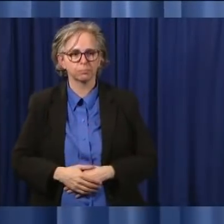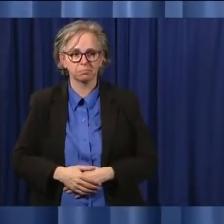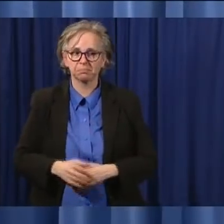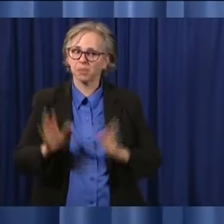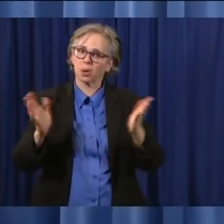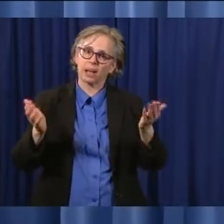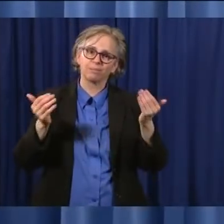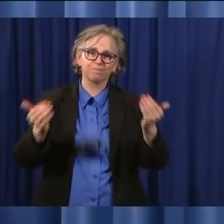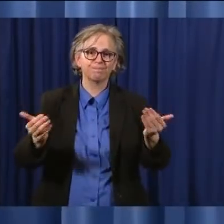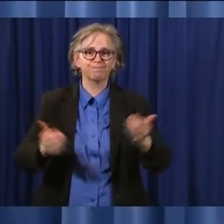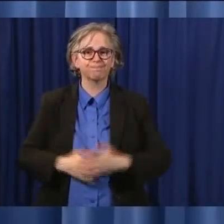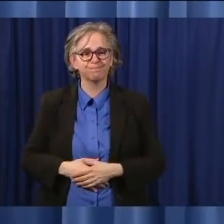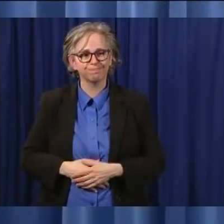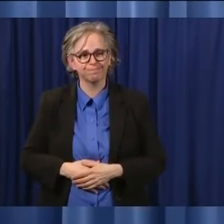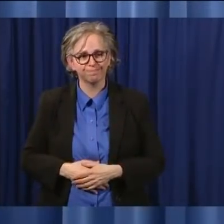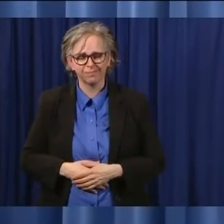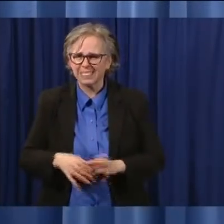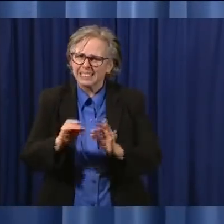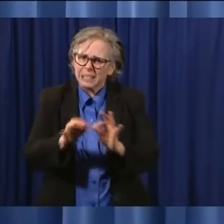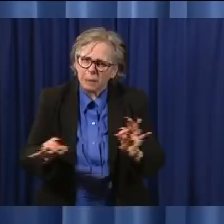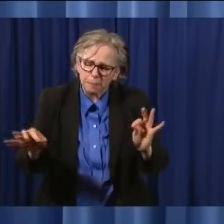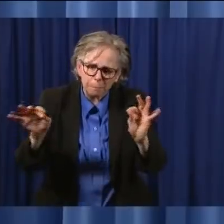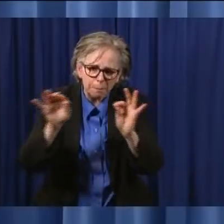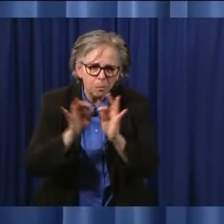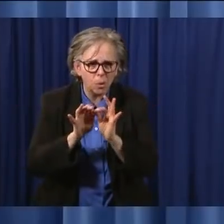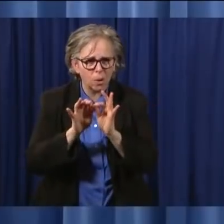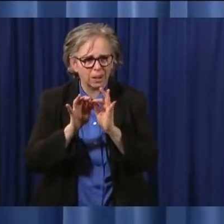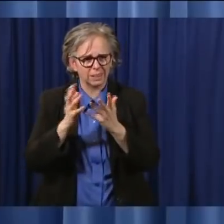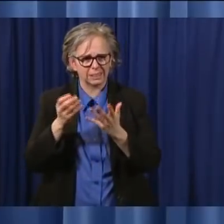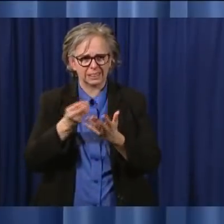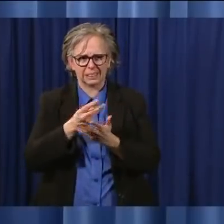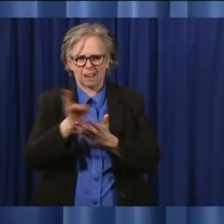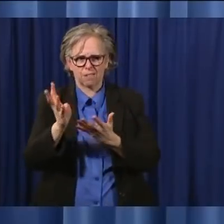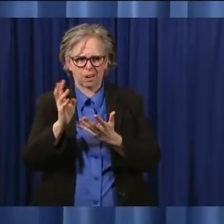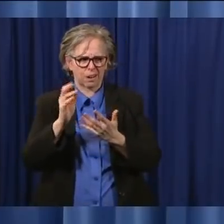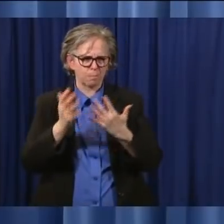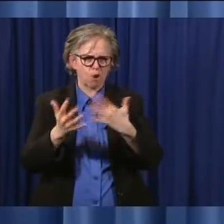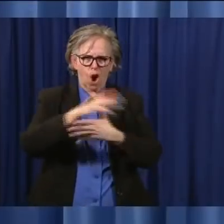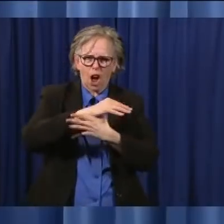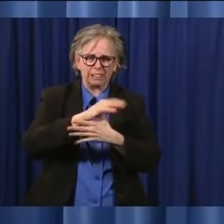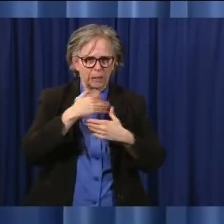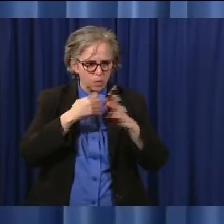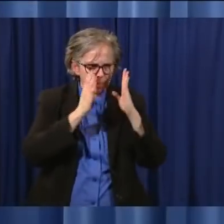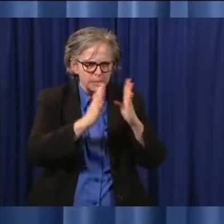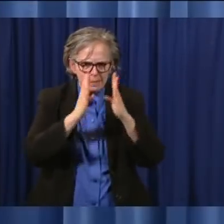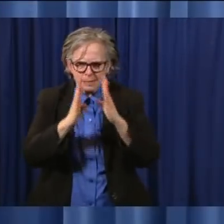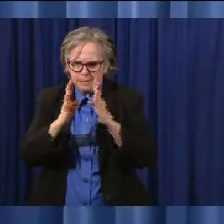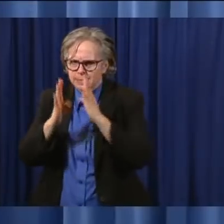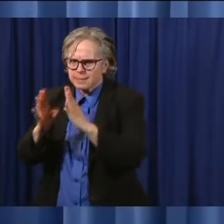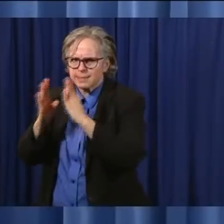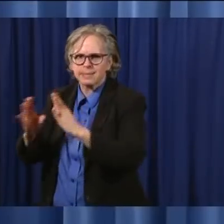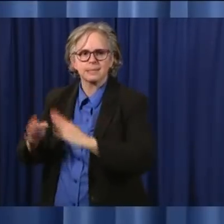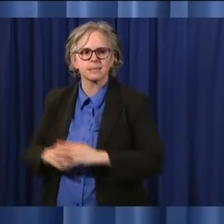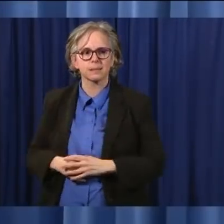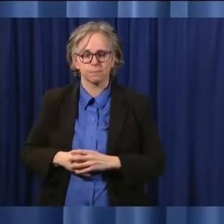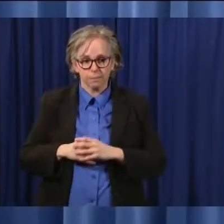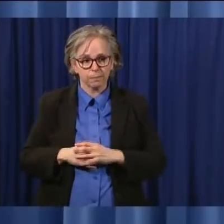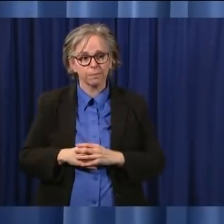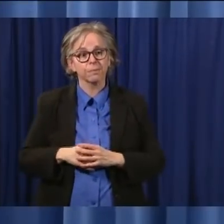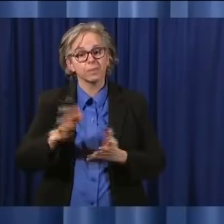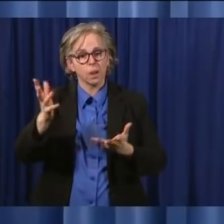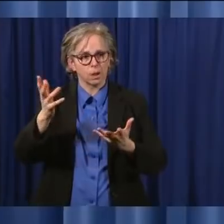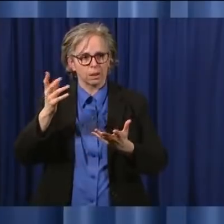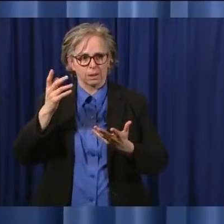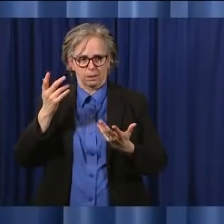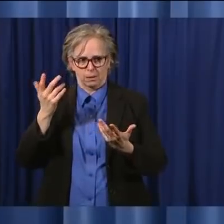it is very, very important. We have several priorities. We have priorities of getting places where congregate care, people